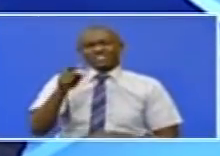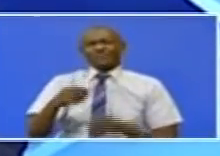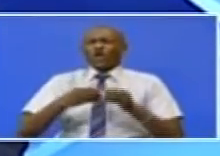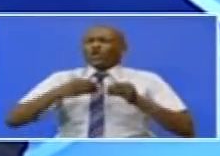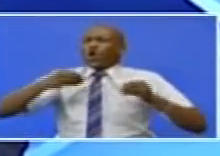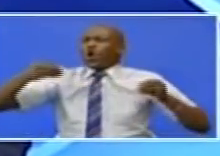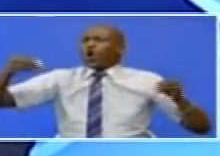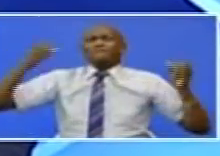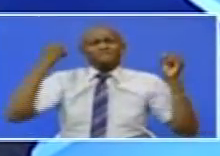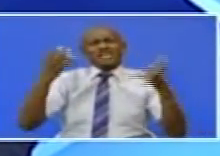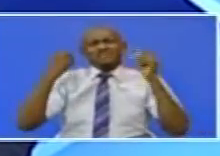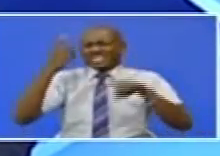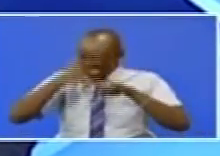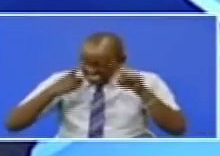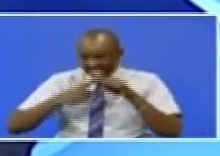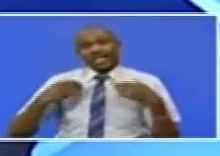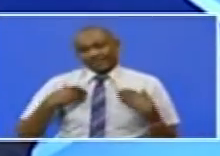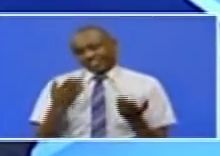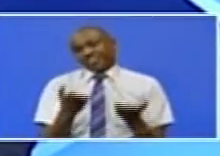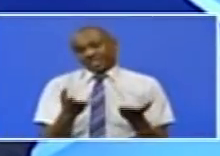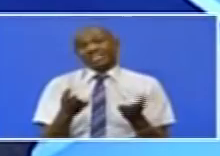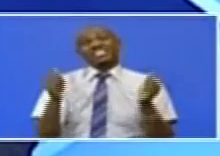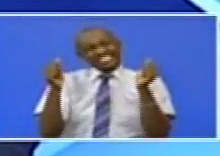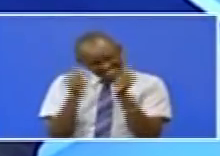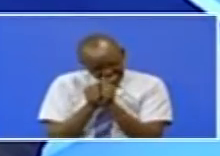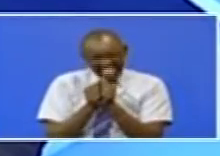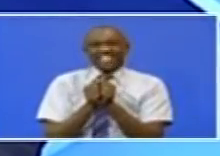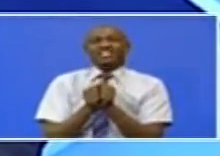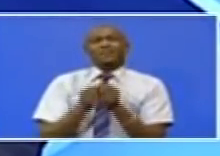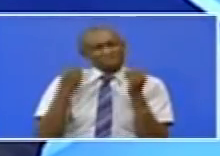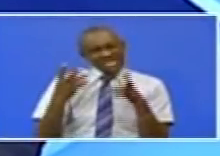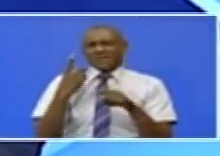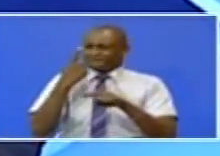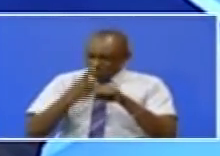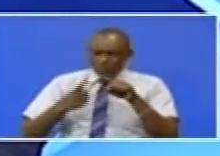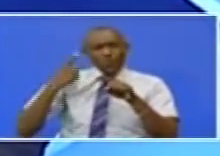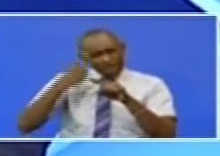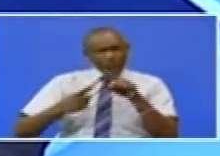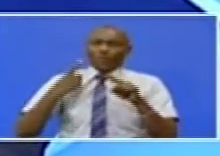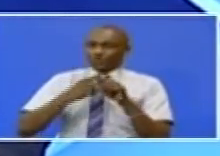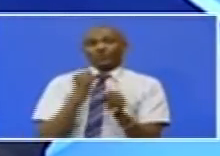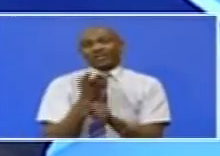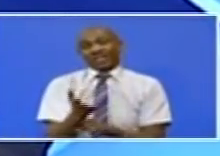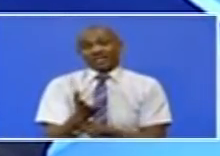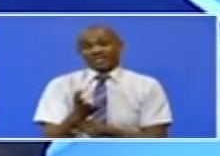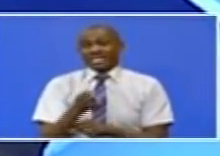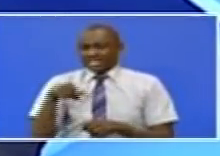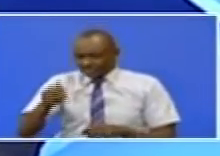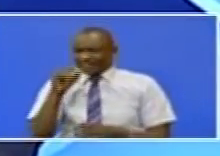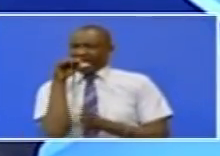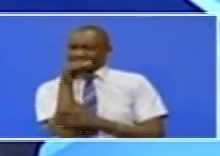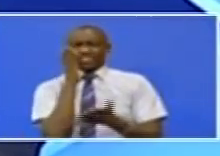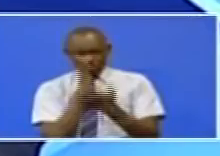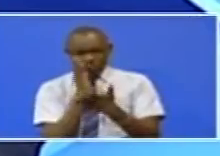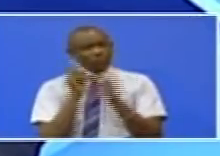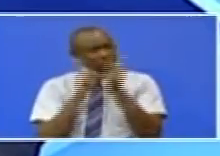serving judges in Kenya, who has served under 10 chief justices. Rita began by asking Tunoi if he has ever met his